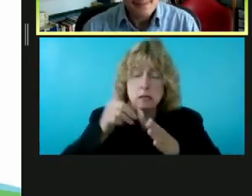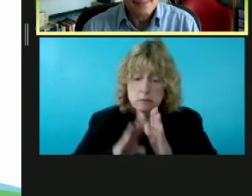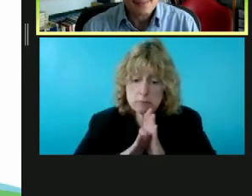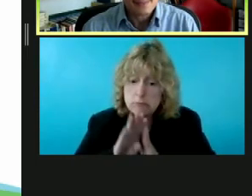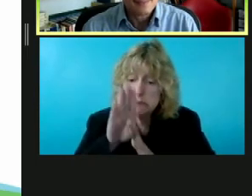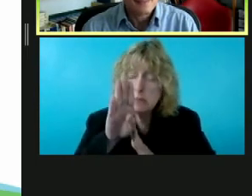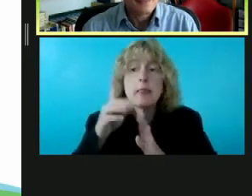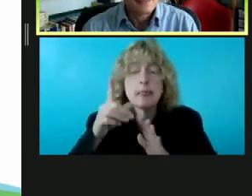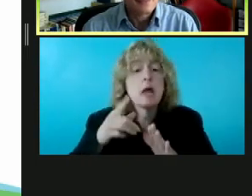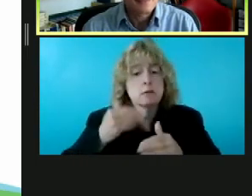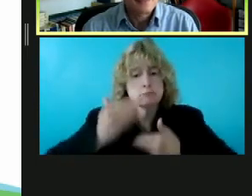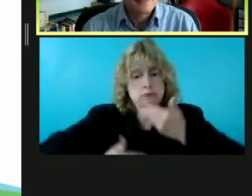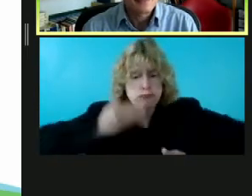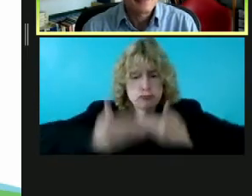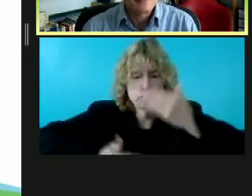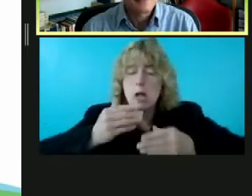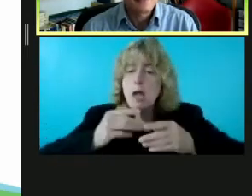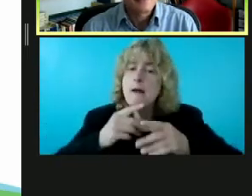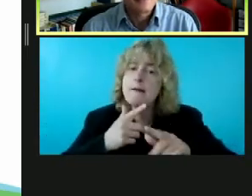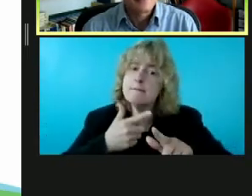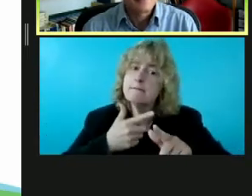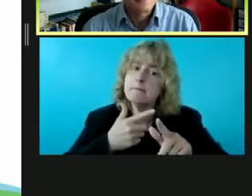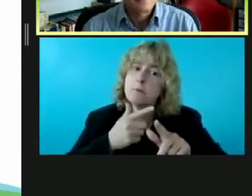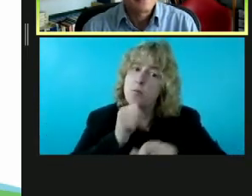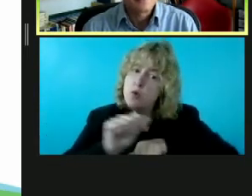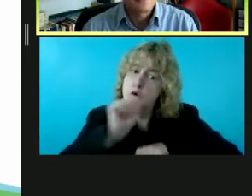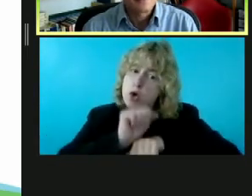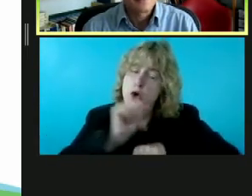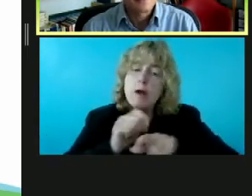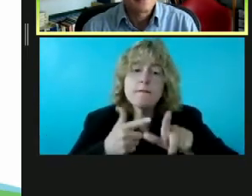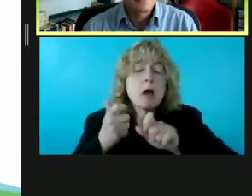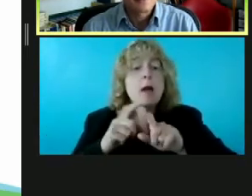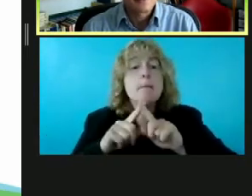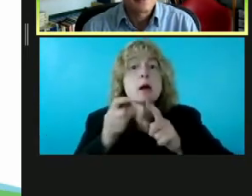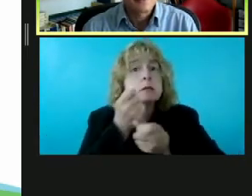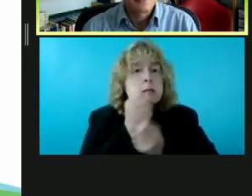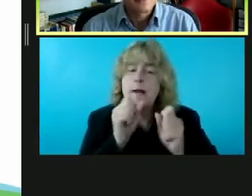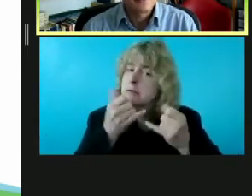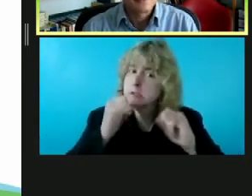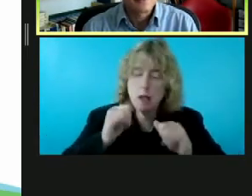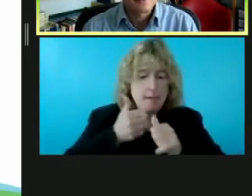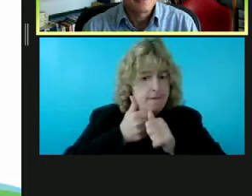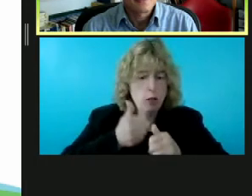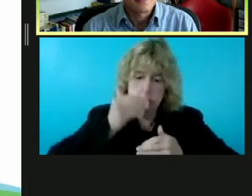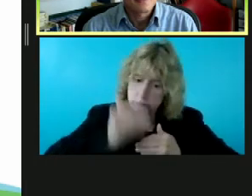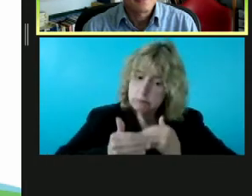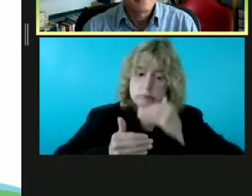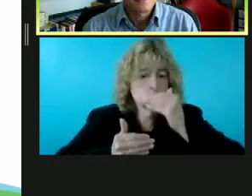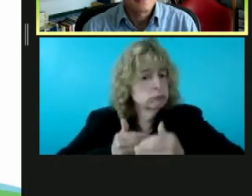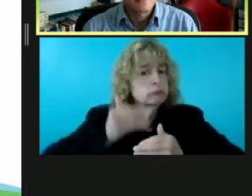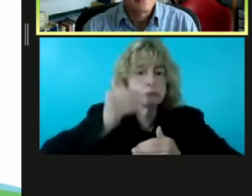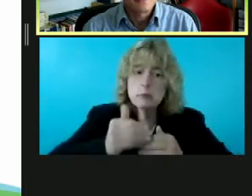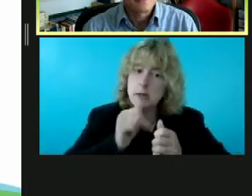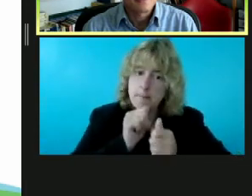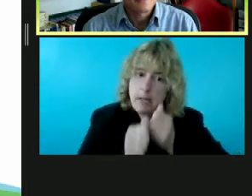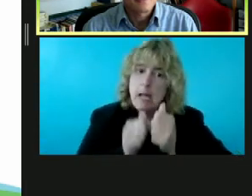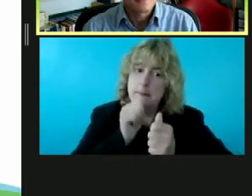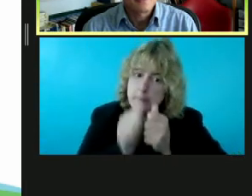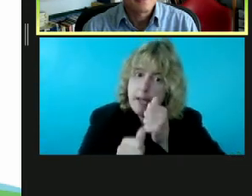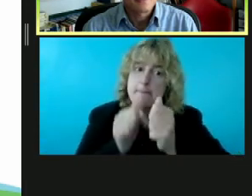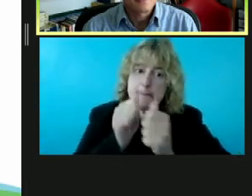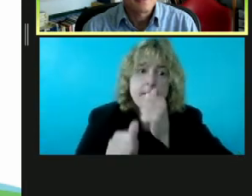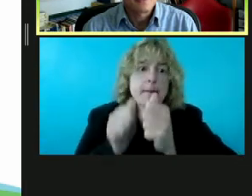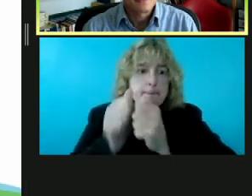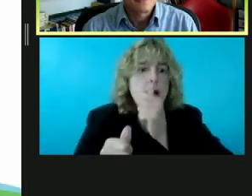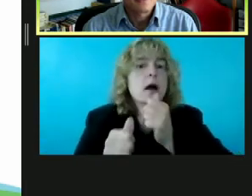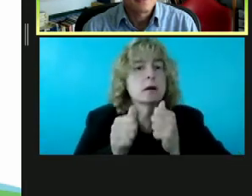steps. Millions of people have gotten the shot, and the safety is being closely monitored. Our doctors are reviewing any new information